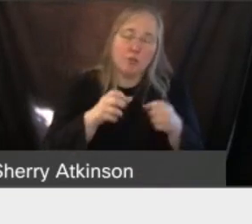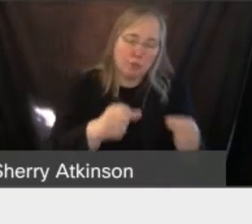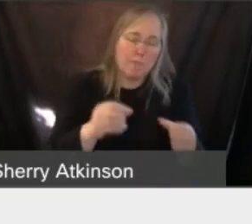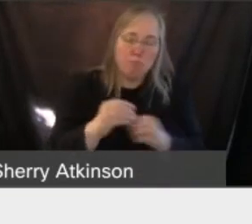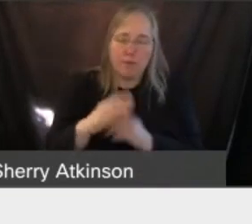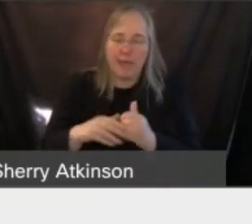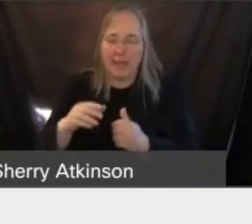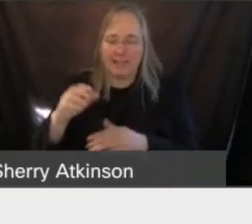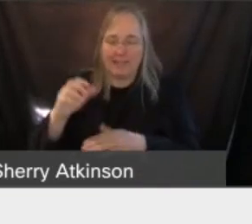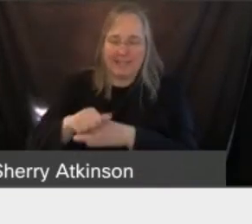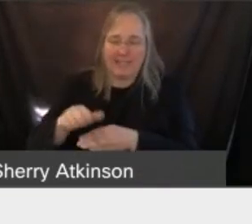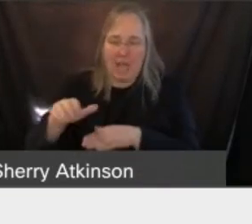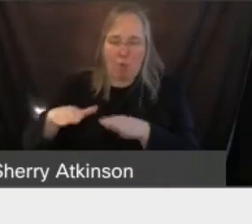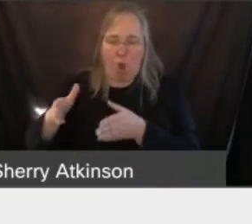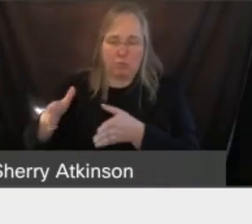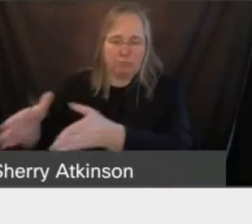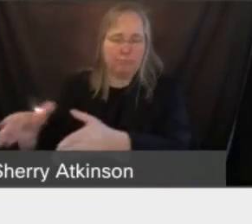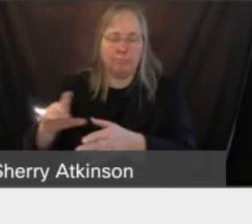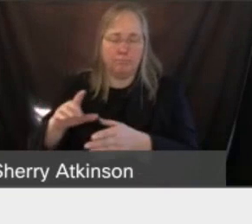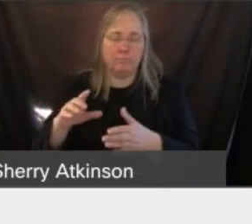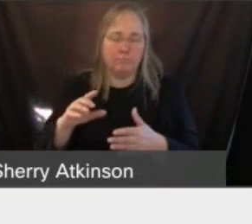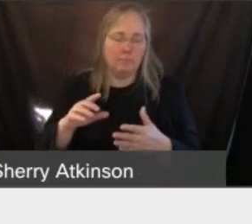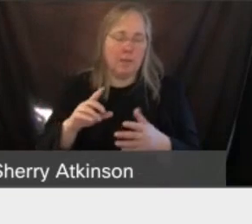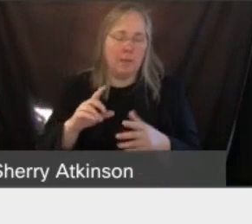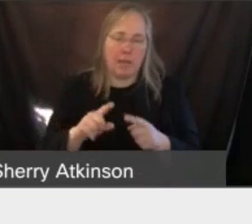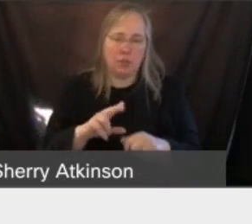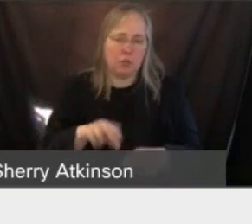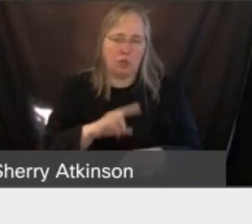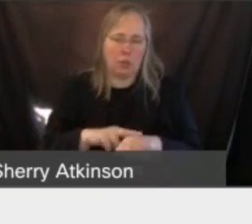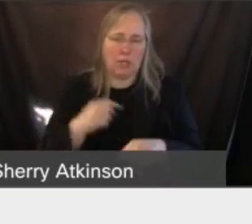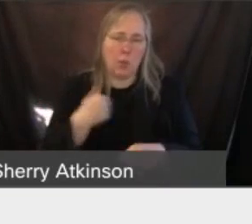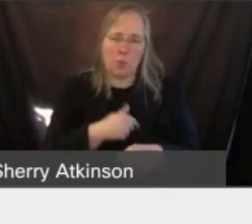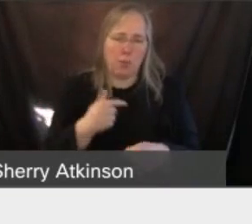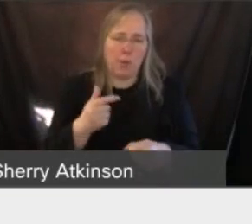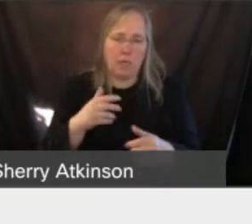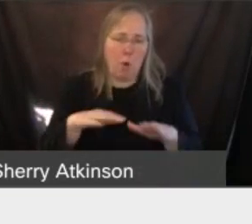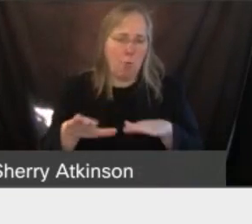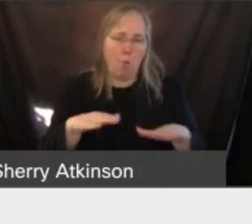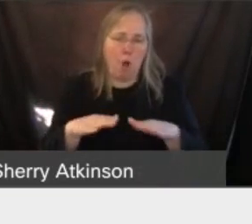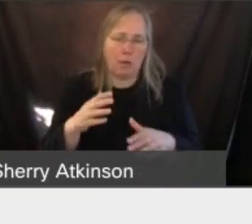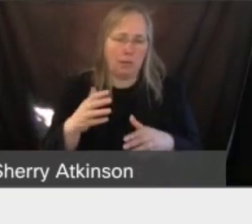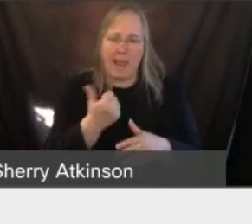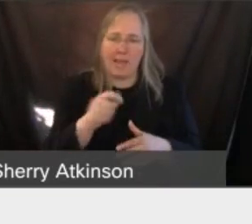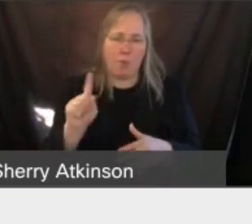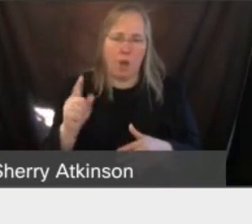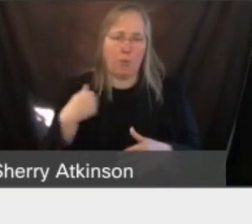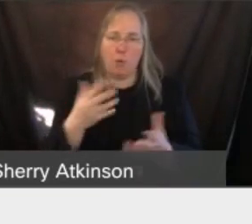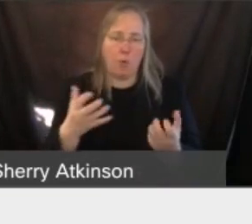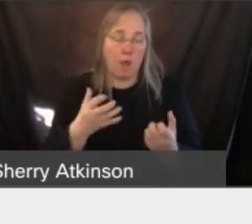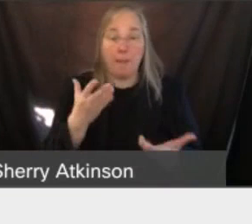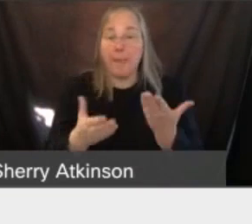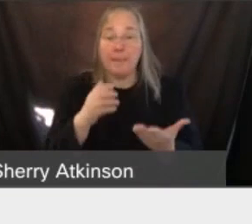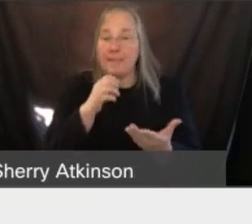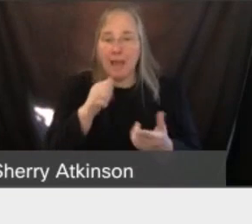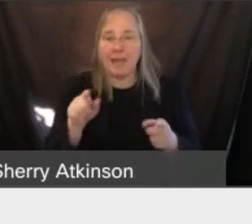But it's certainly we have walked pretty much anywhere that we wanted to walk in the community. Perhaps not as